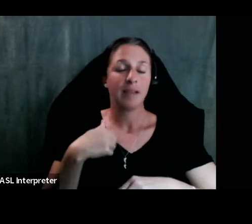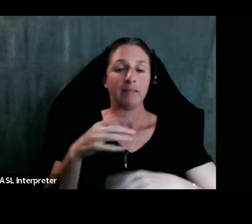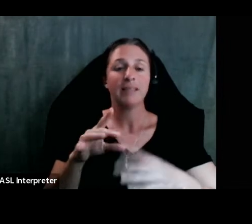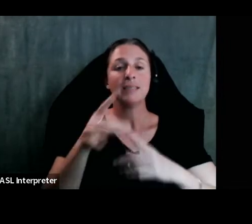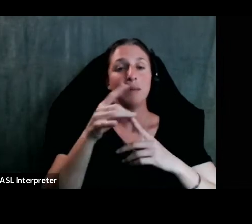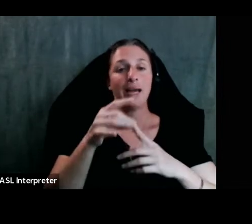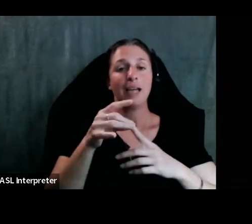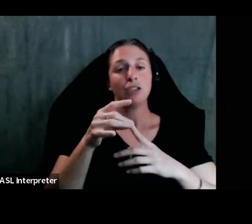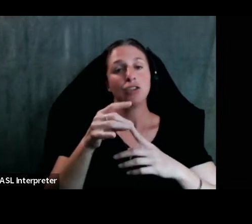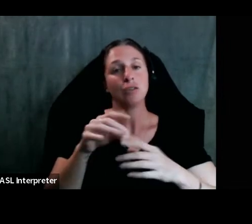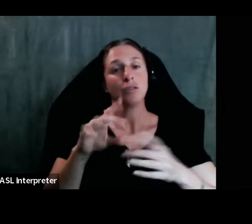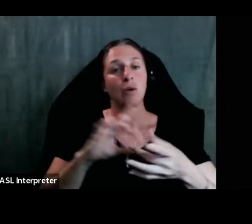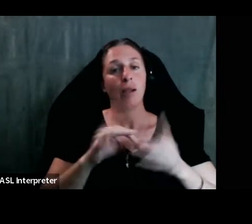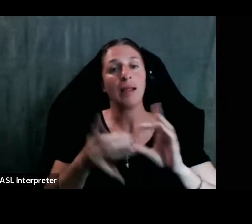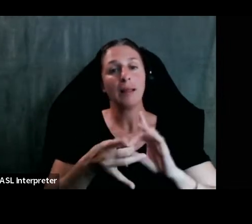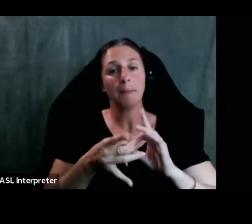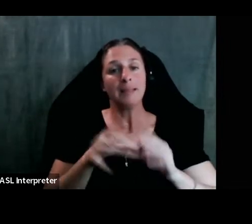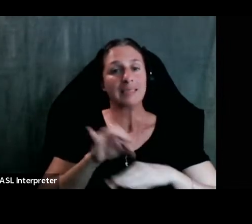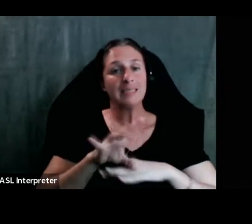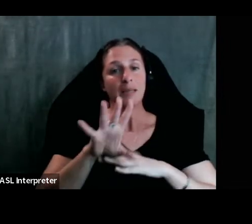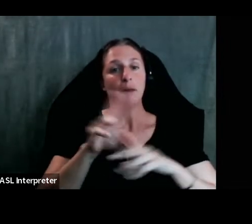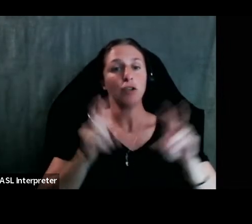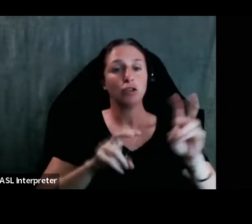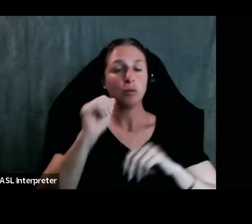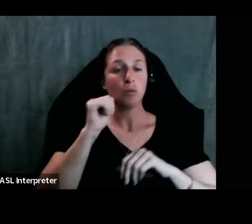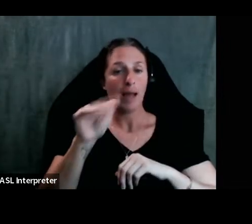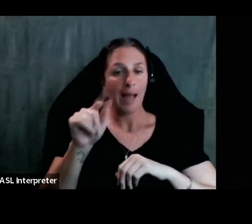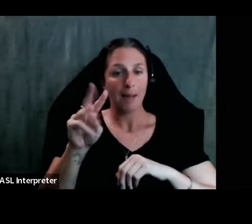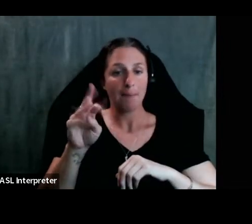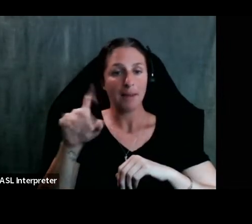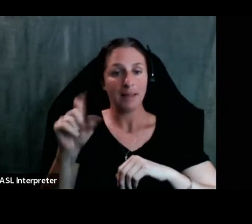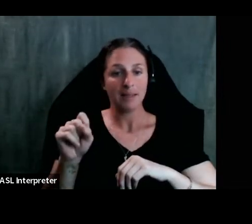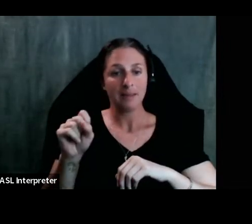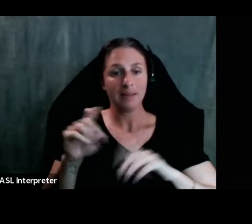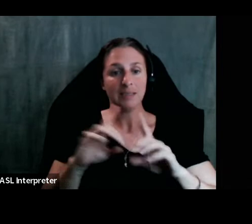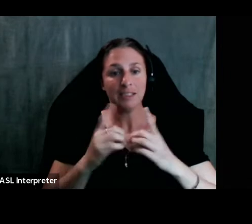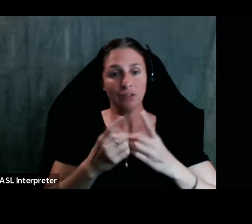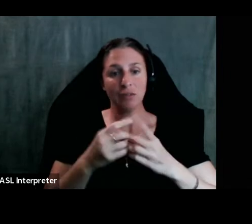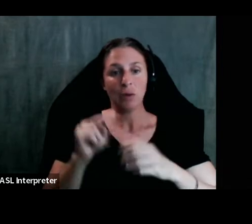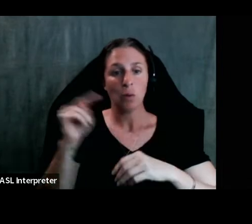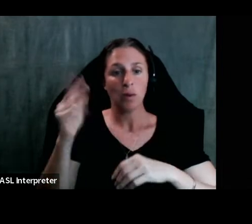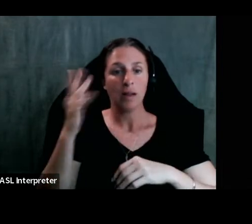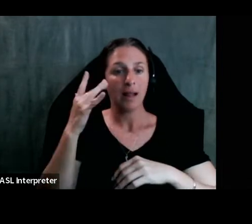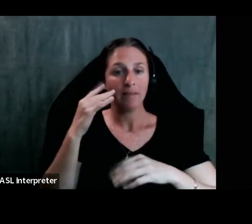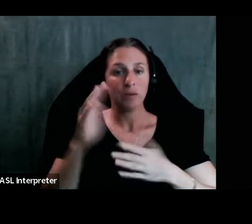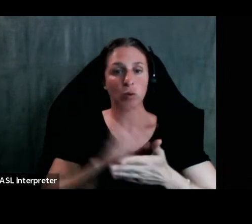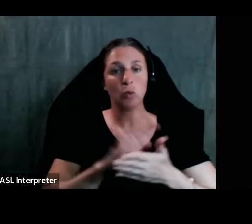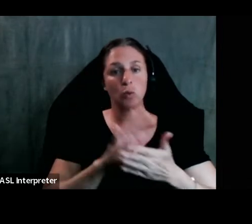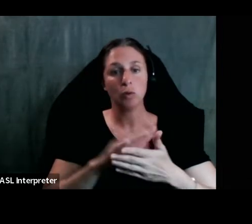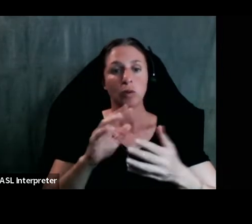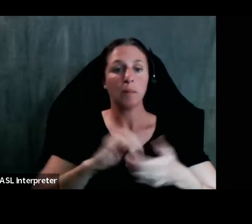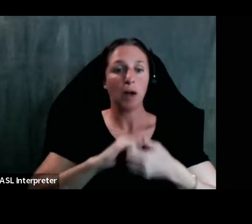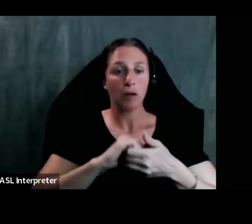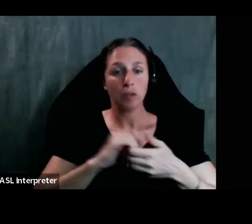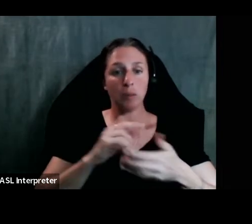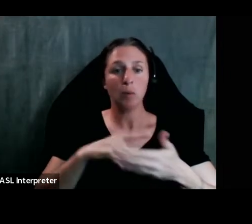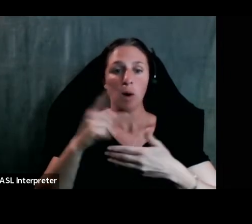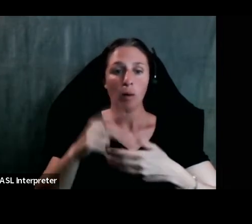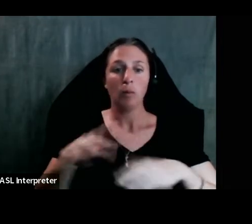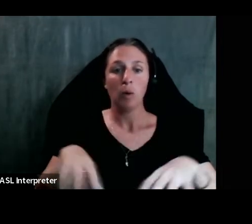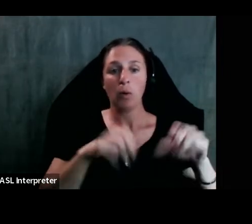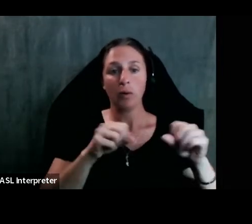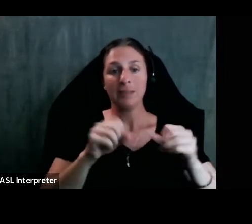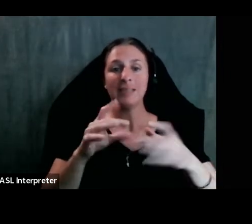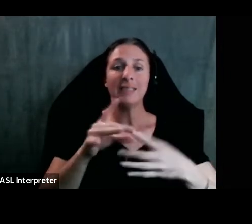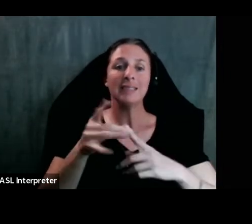at Mills. Our district and the Special Olympics of Northern California Schools Partnership Program are hosting a Special